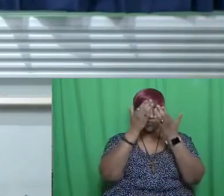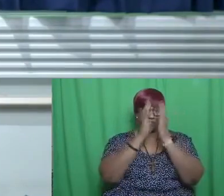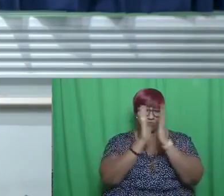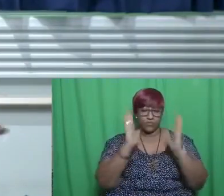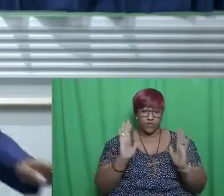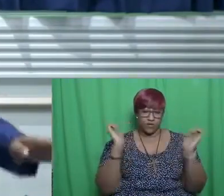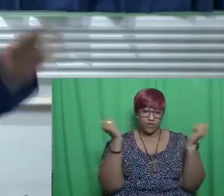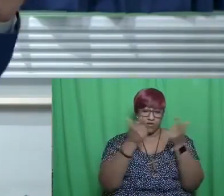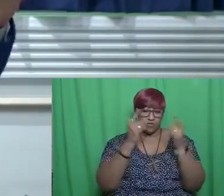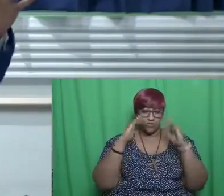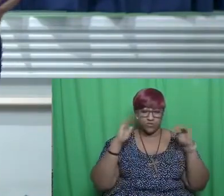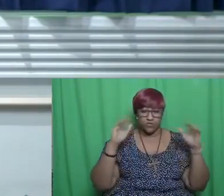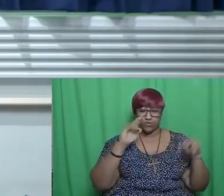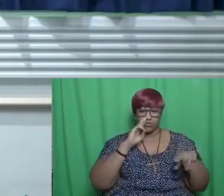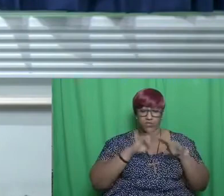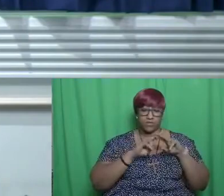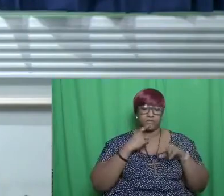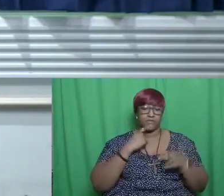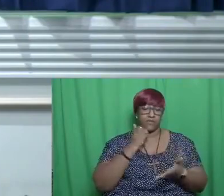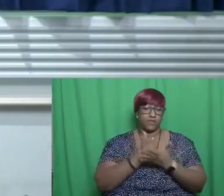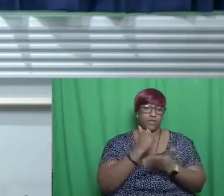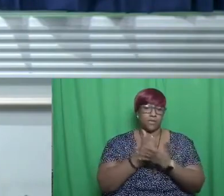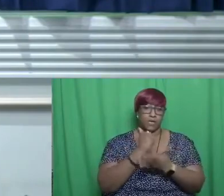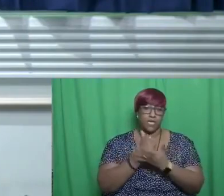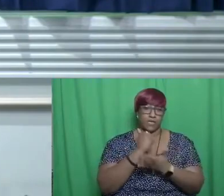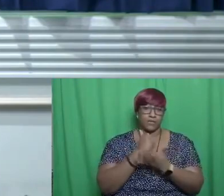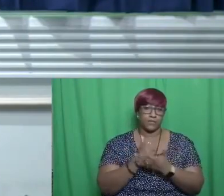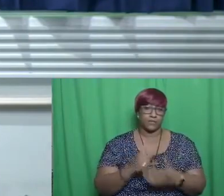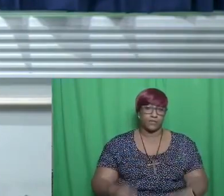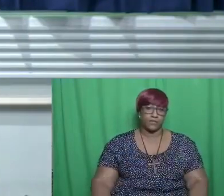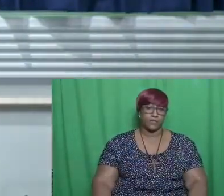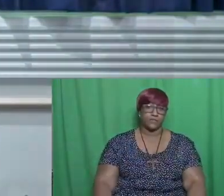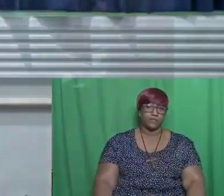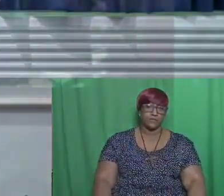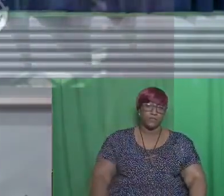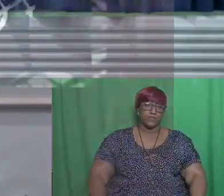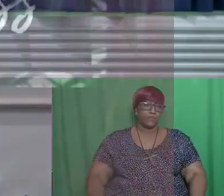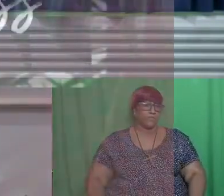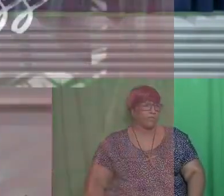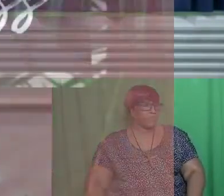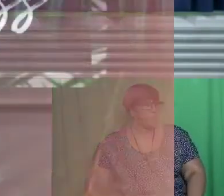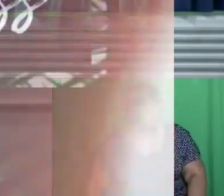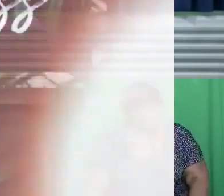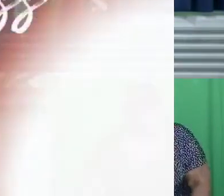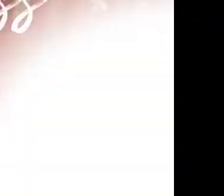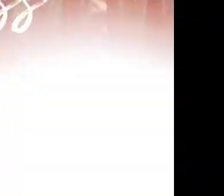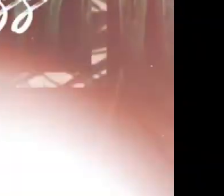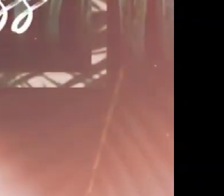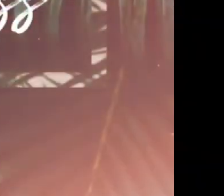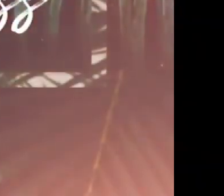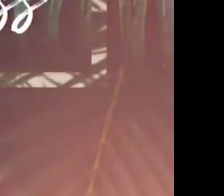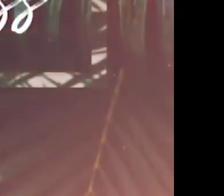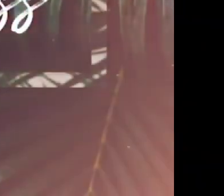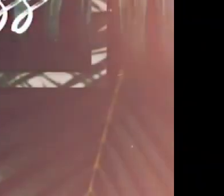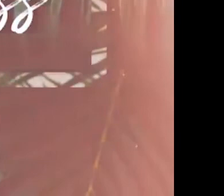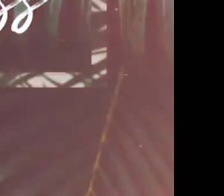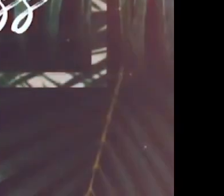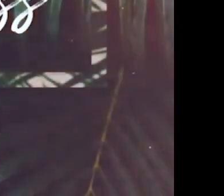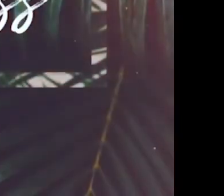all that believe say, amen. The joy that awaits me